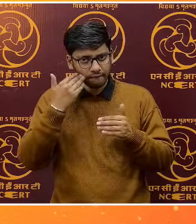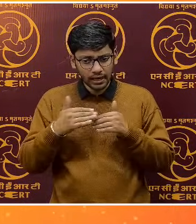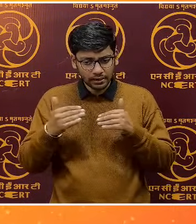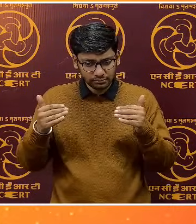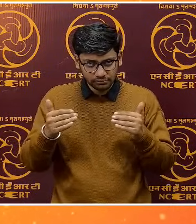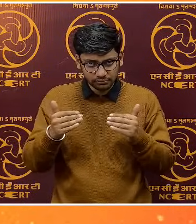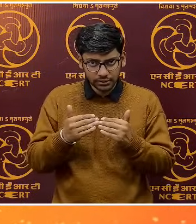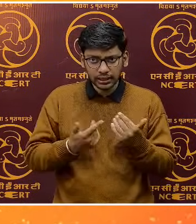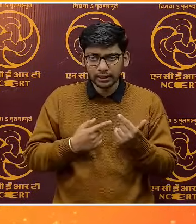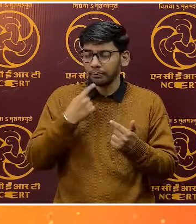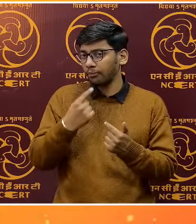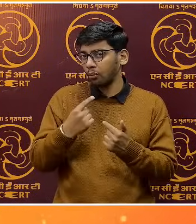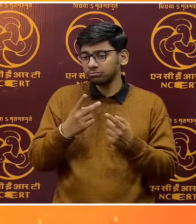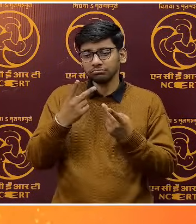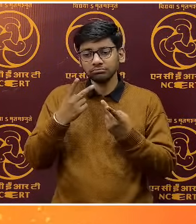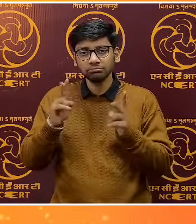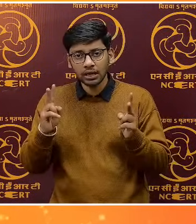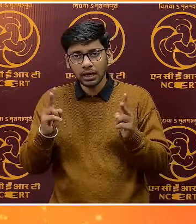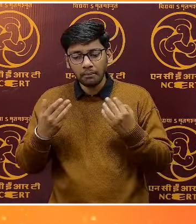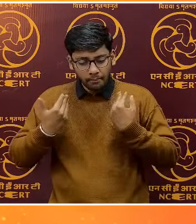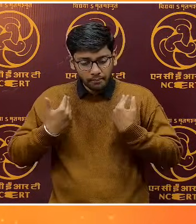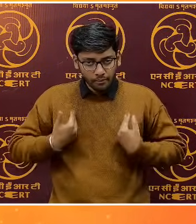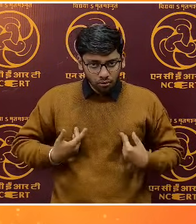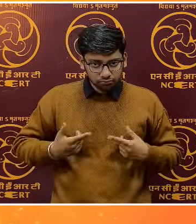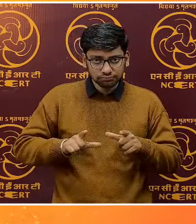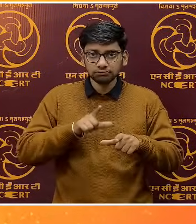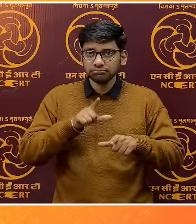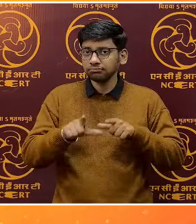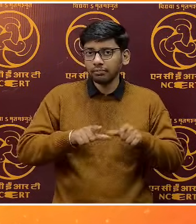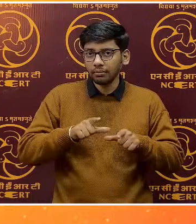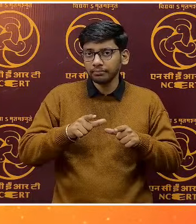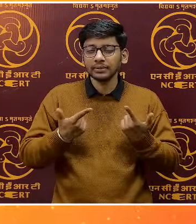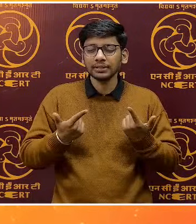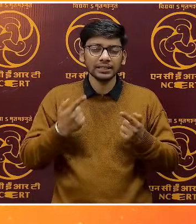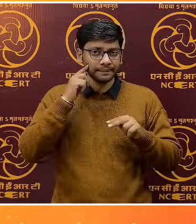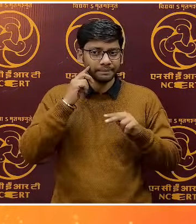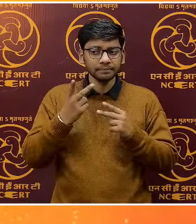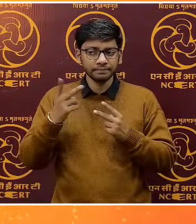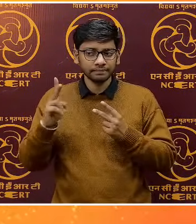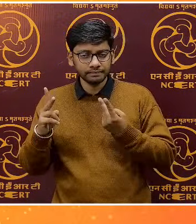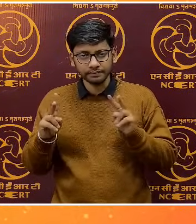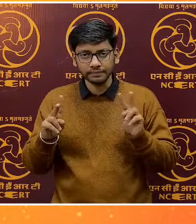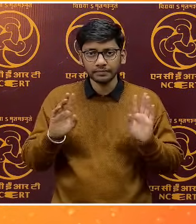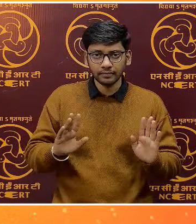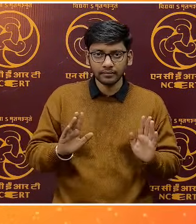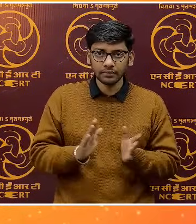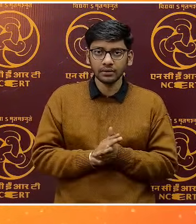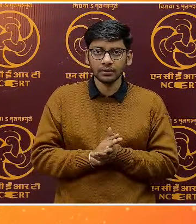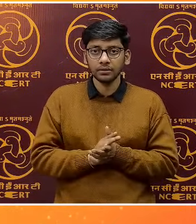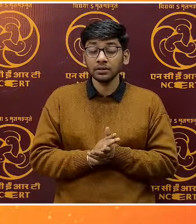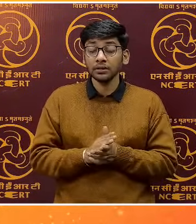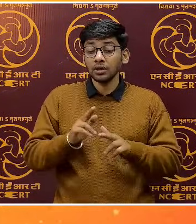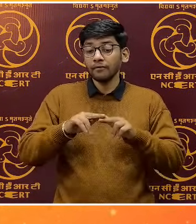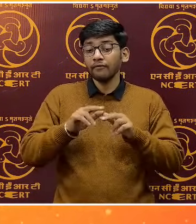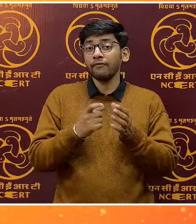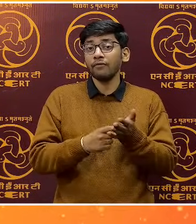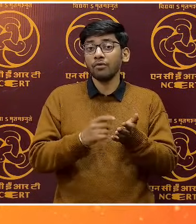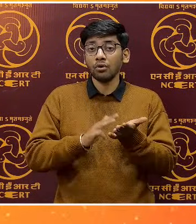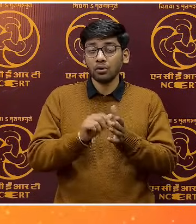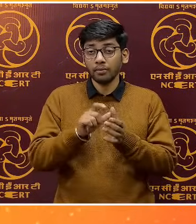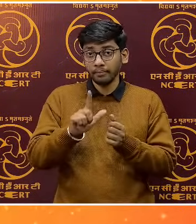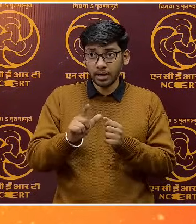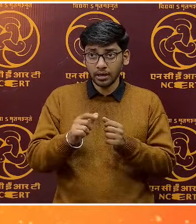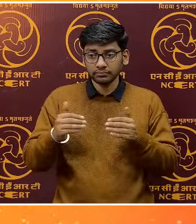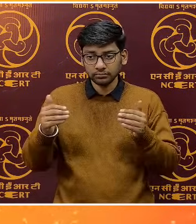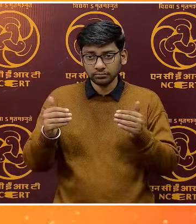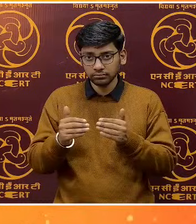different, especially the body language. Yes. So is there any difference? Yes, absolutely. For the formal greetings, when